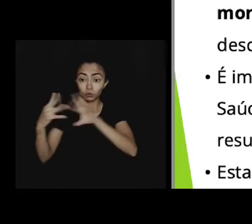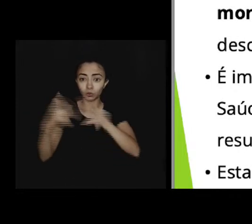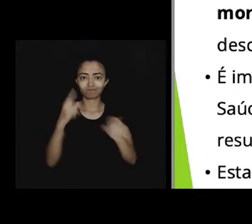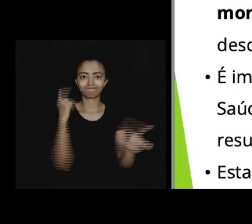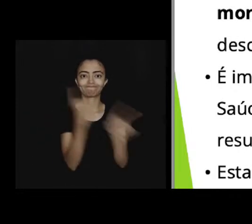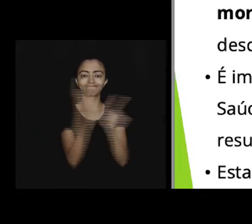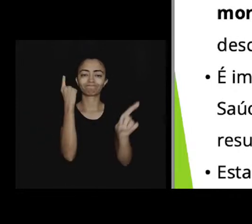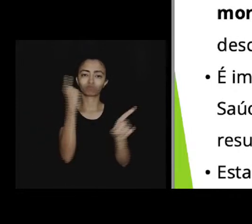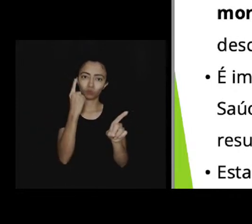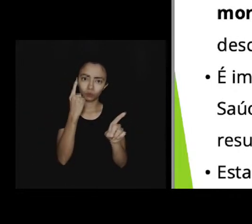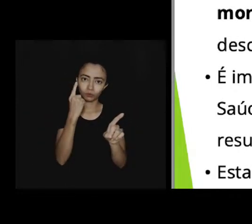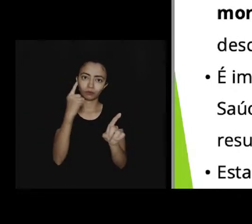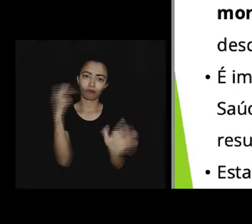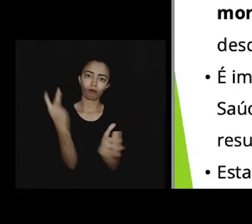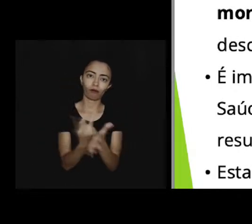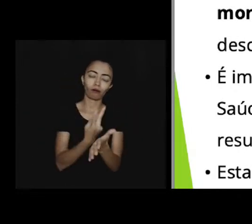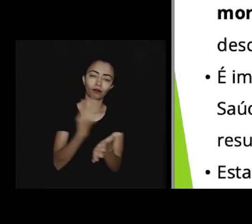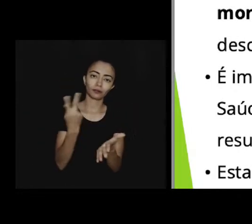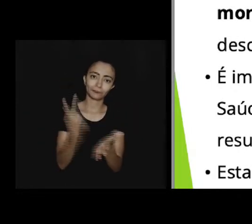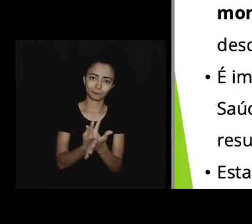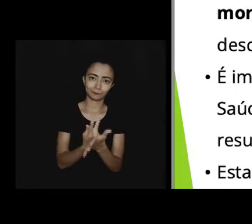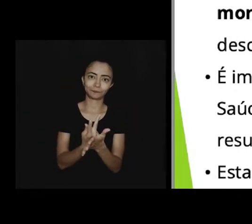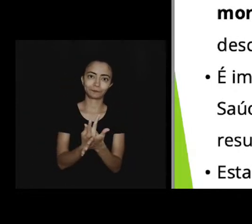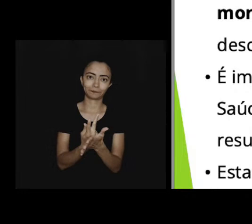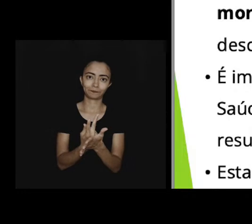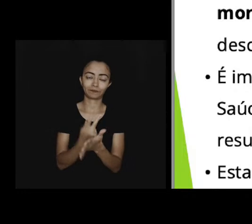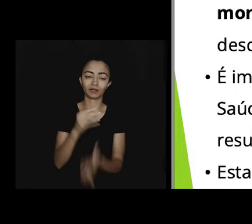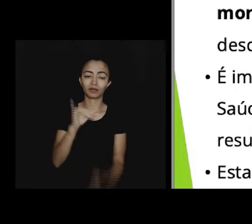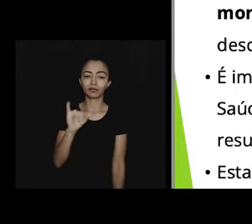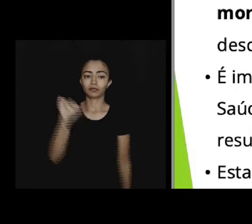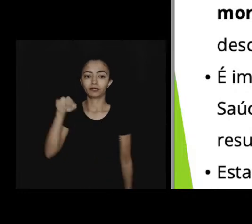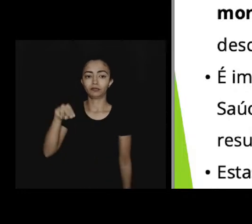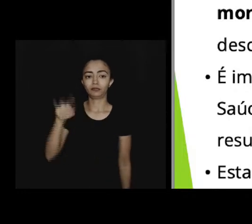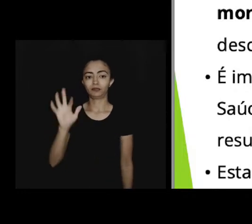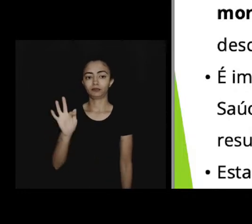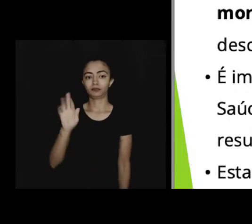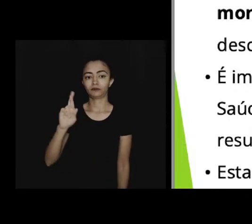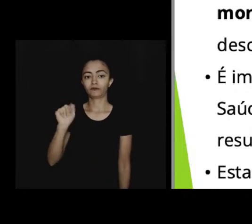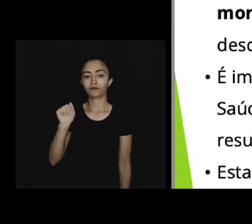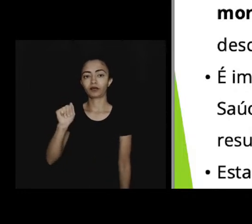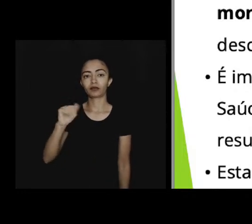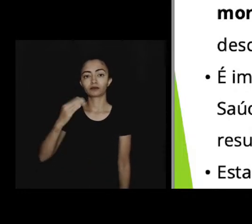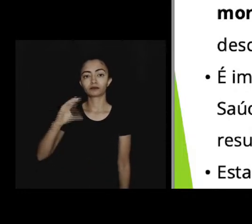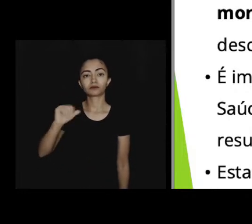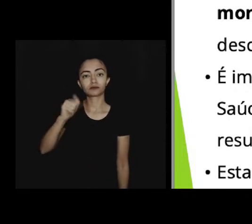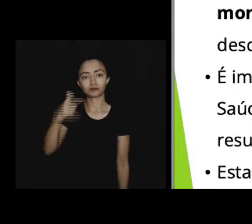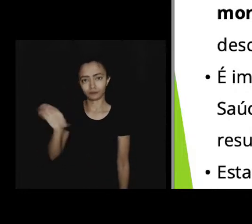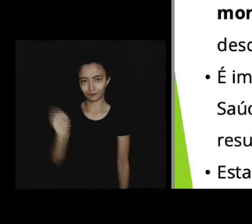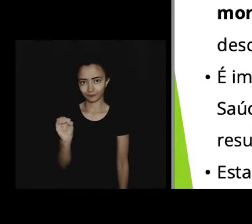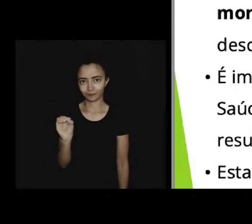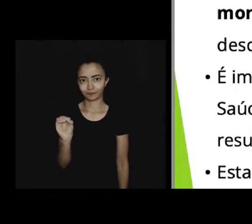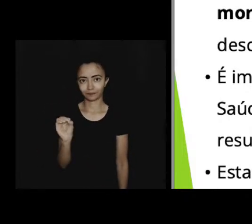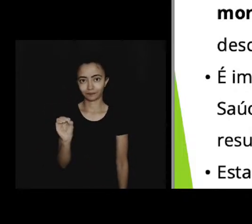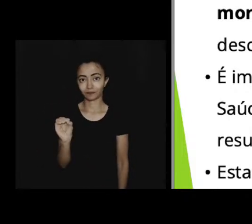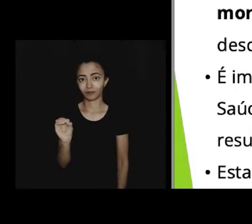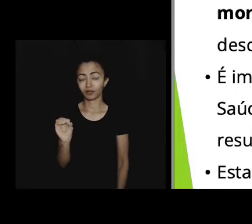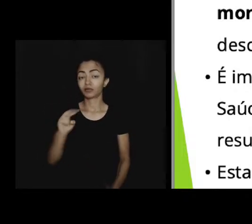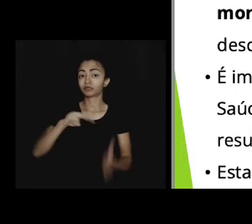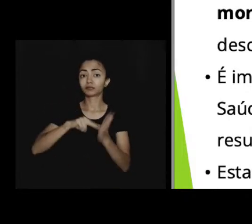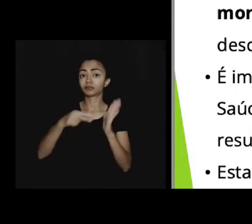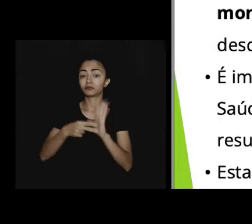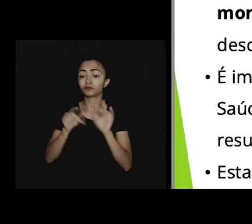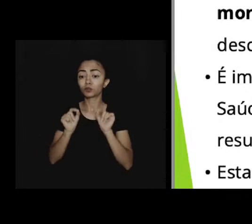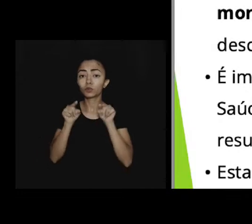them, and all kinds of infractions. So this means that